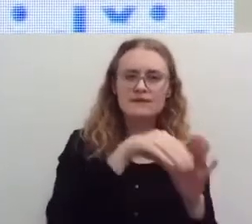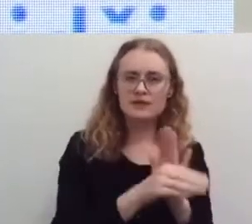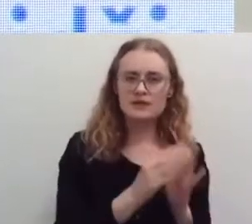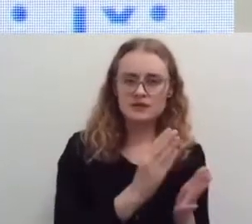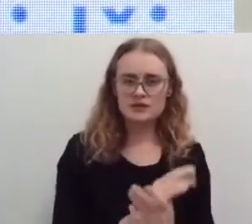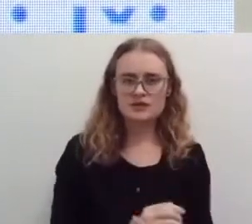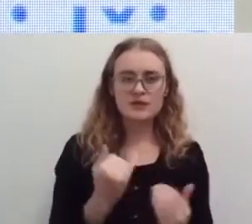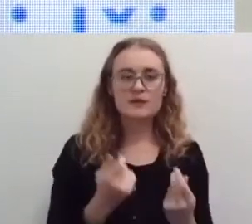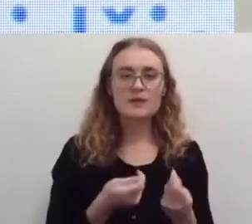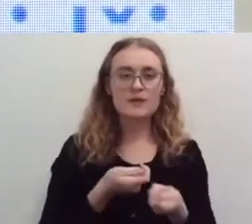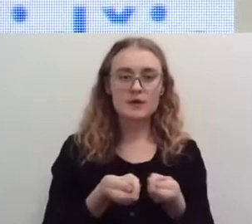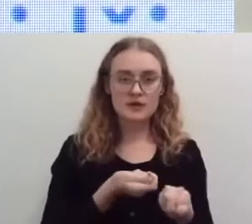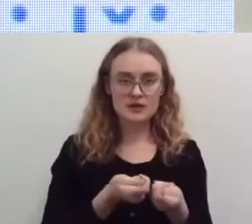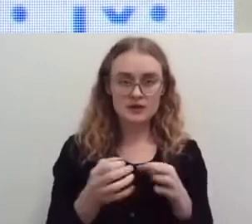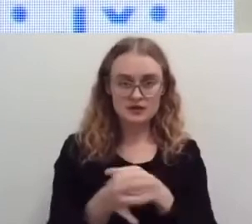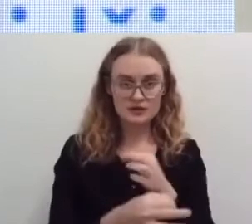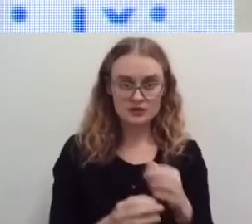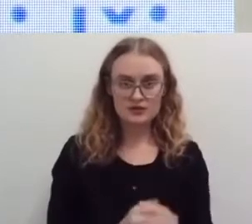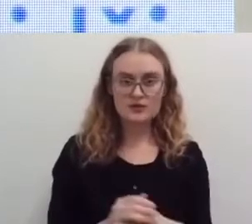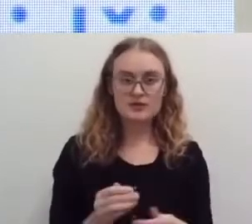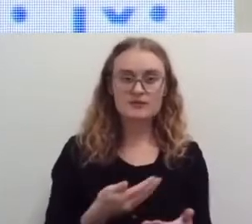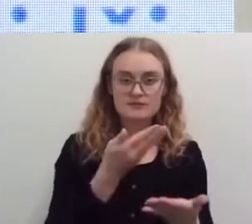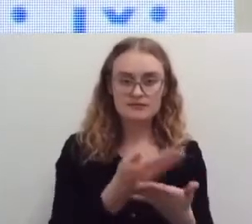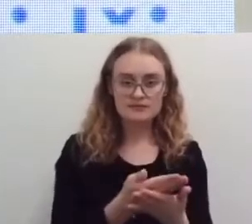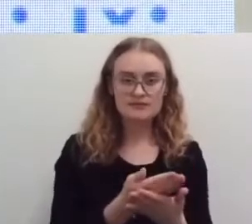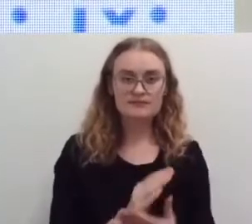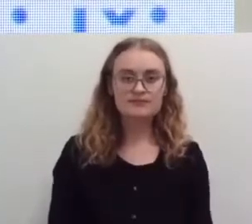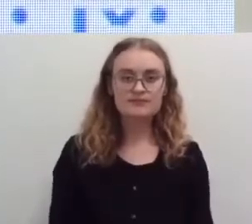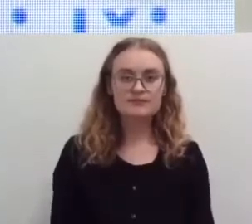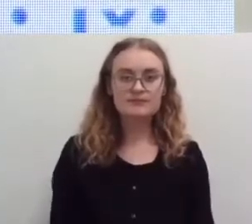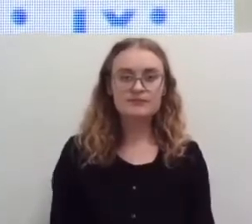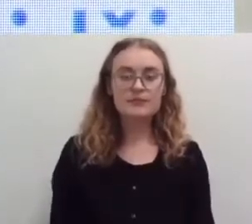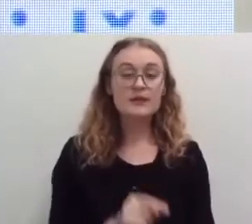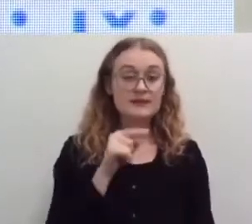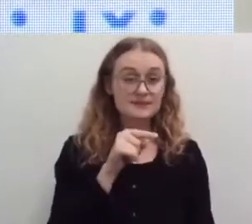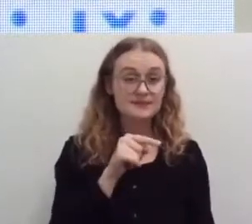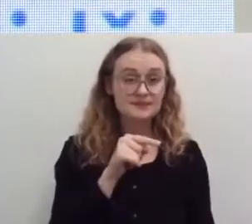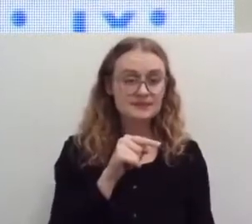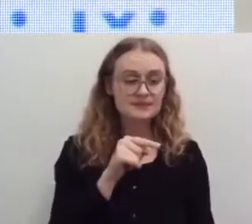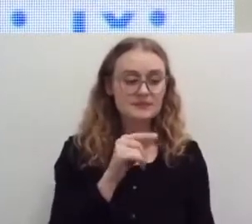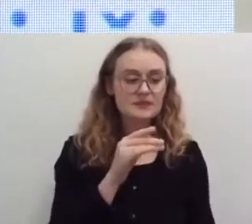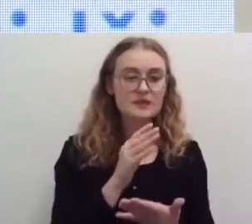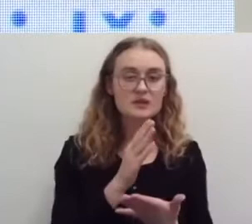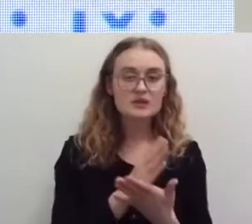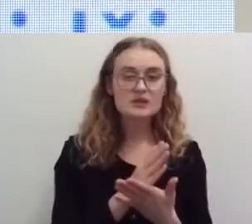Schellende. Tuve is an international children's rights consultant with a passion for child participation. She has a background as a